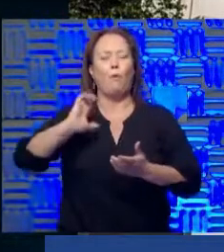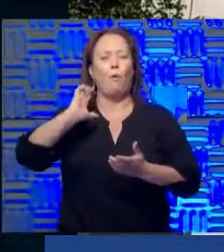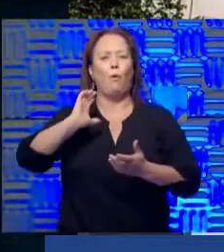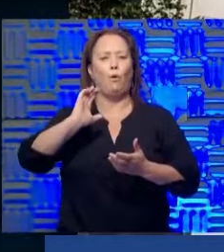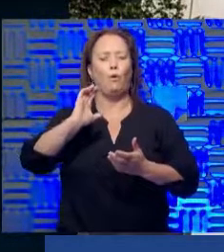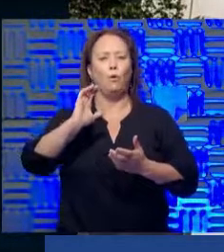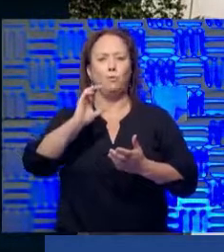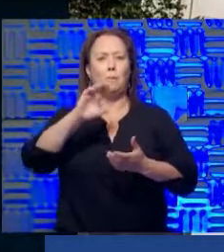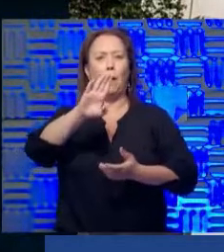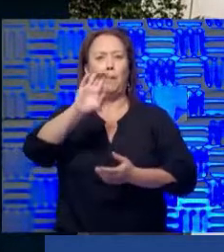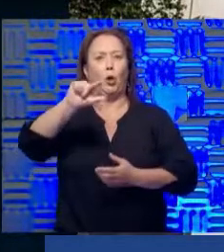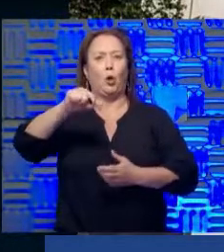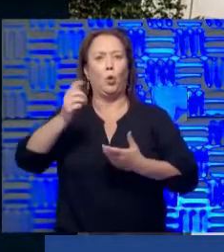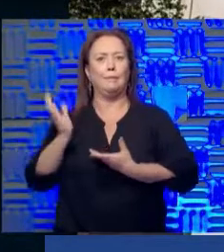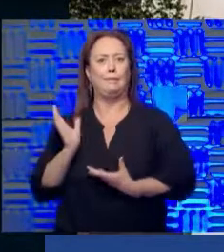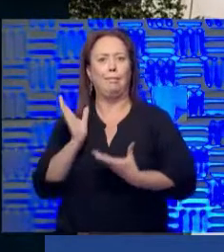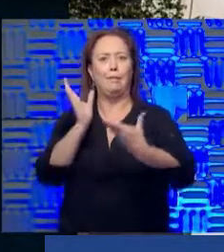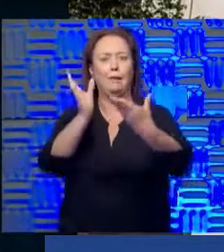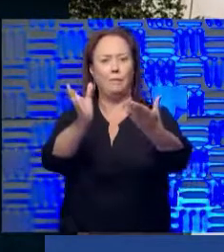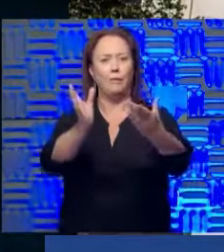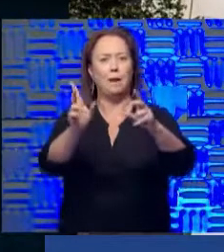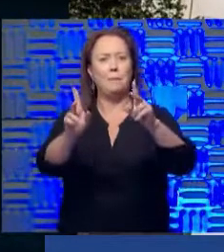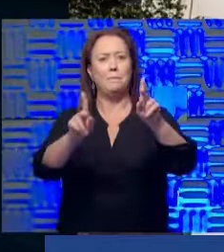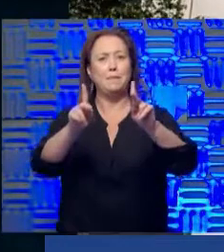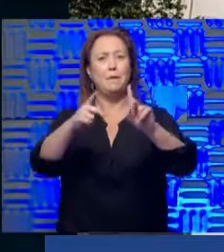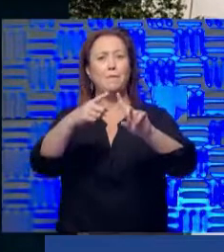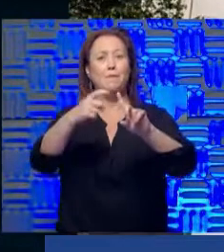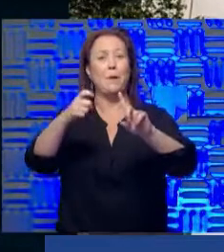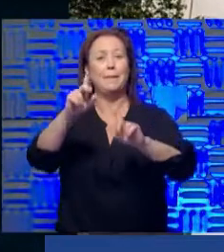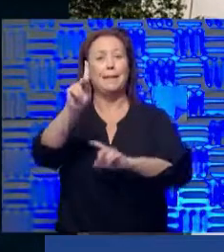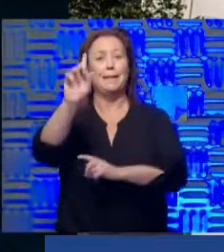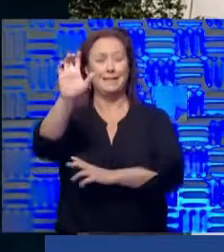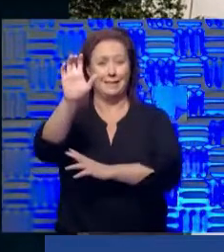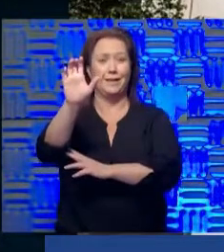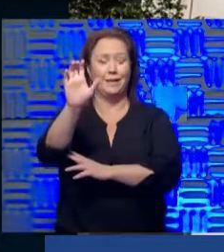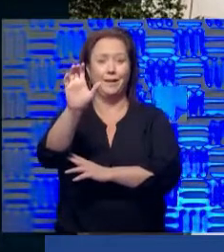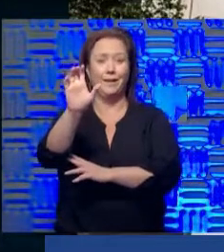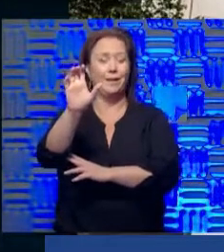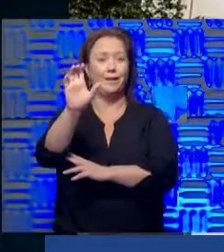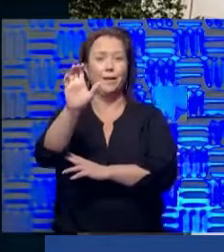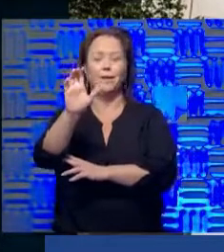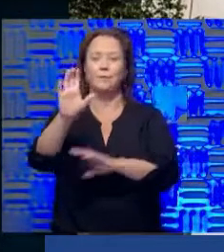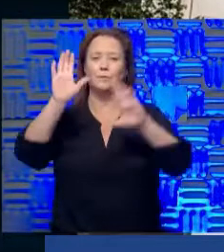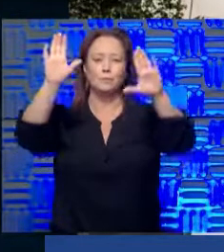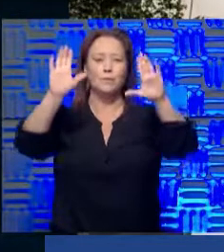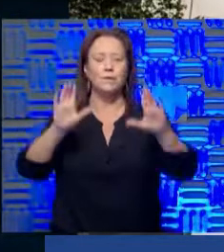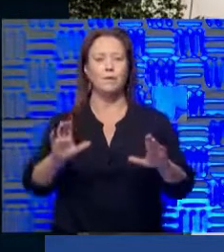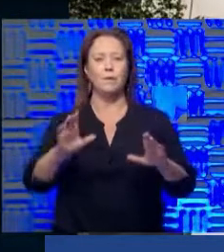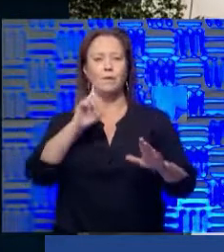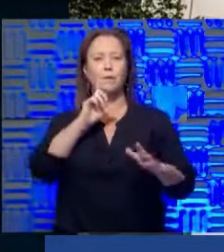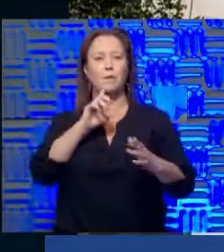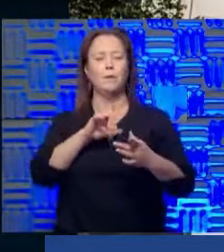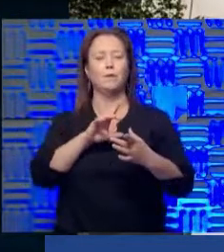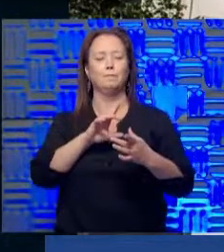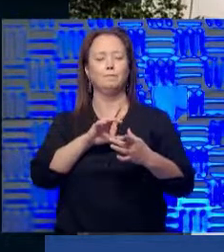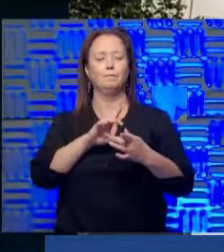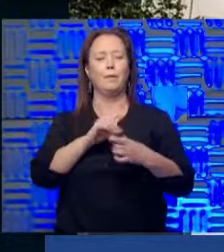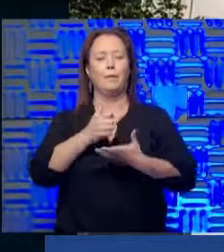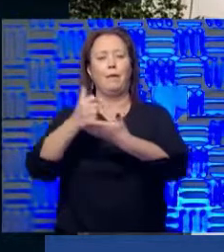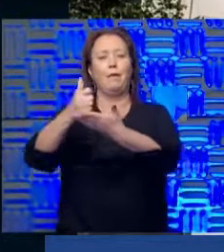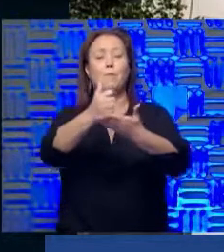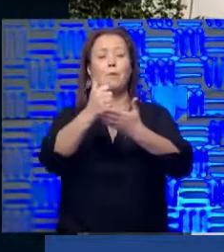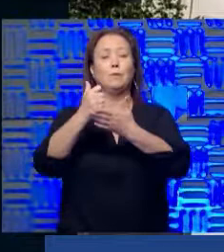of barbecue that was delivered by a group of people from Kansas City. That's a pretty big deal, down to the relief workers and to the